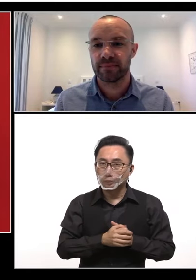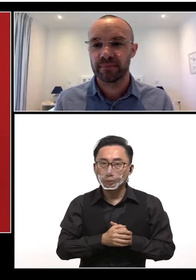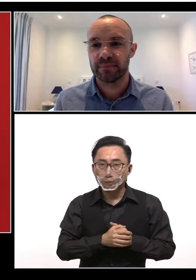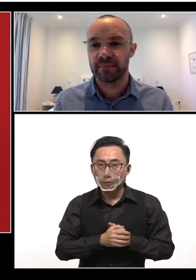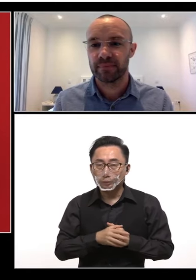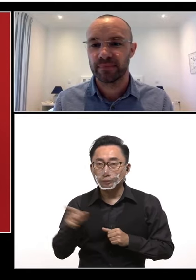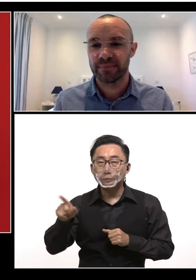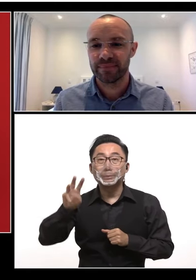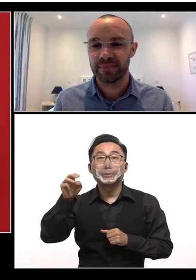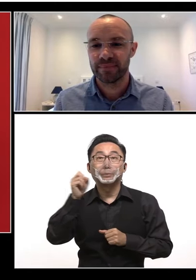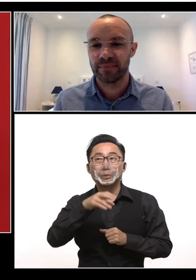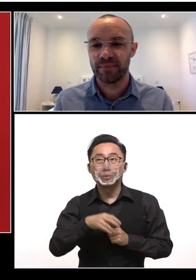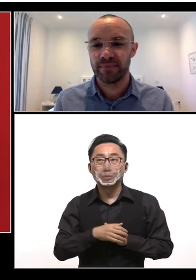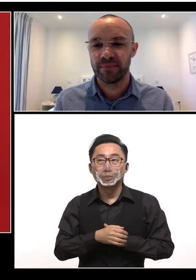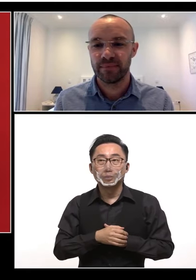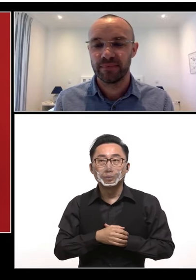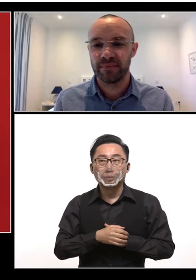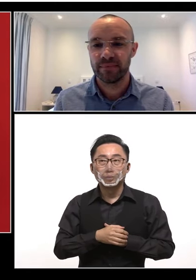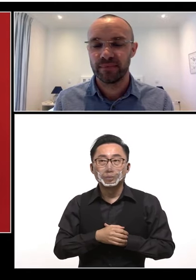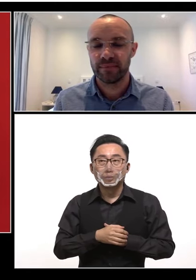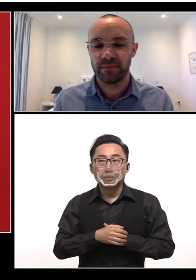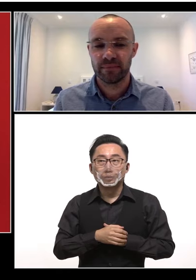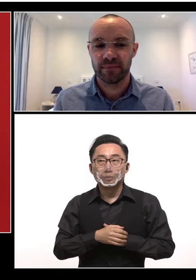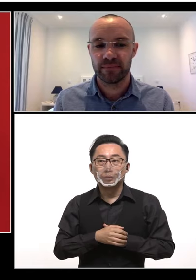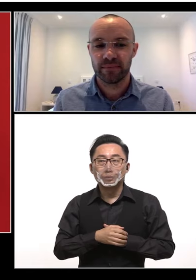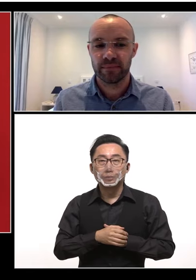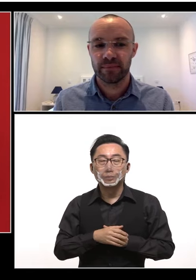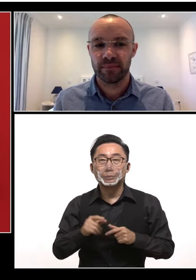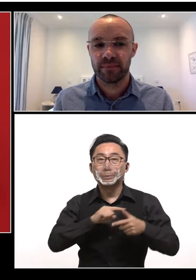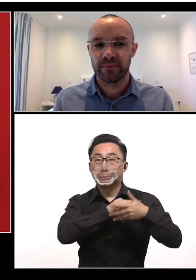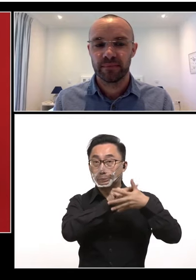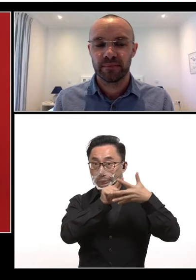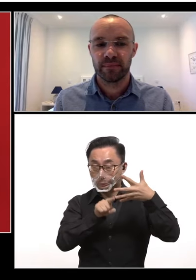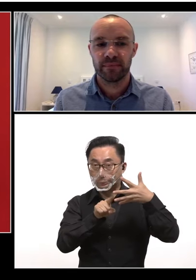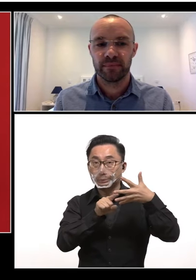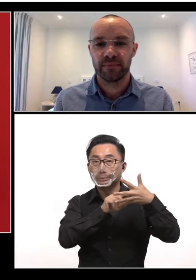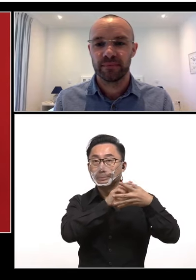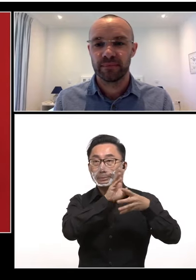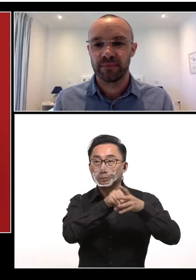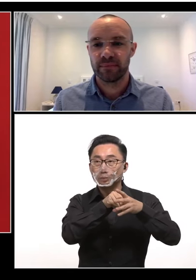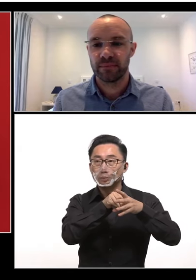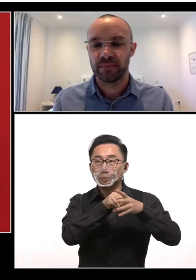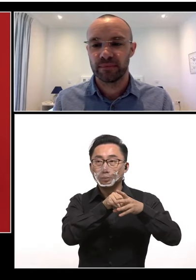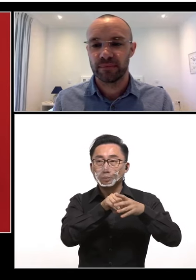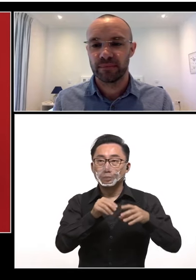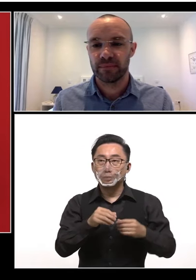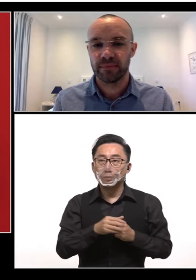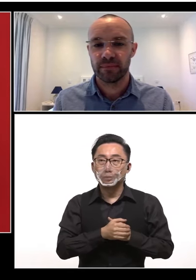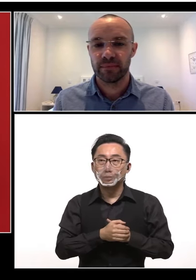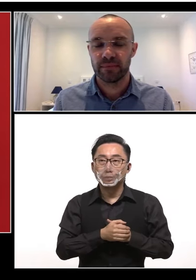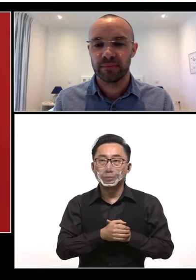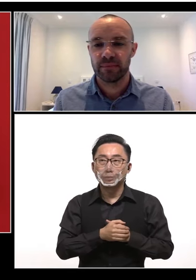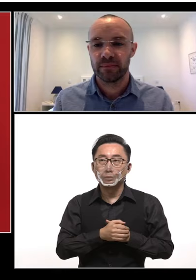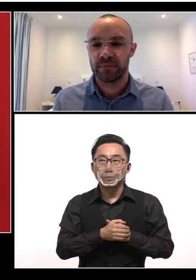Well, there's a few little different elements that came together. So I've been working with Theatre Ad Infinitum. I was involved in a play